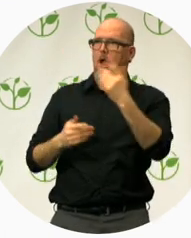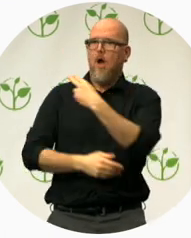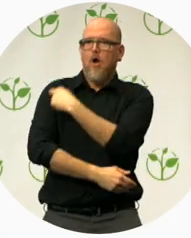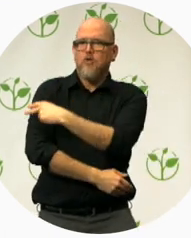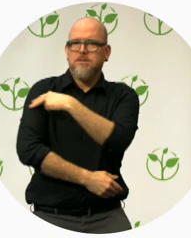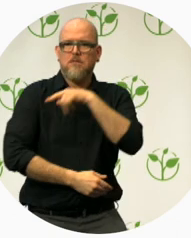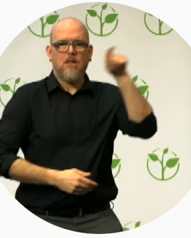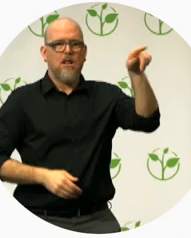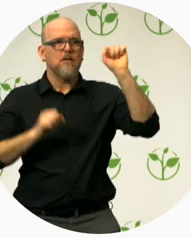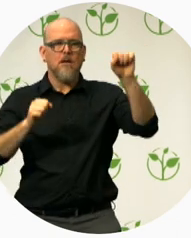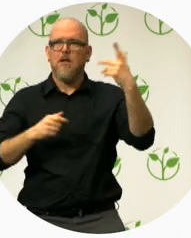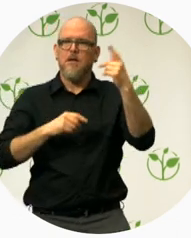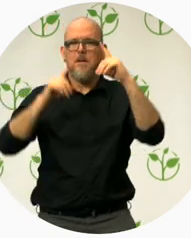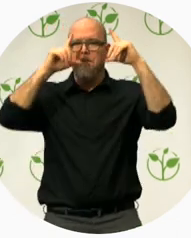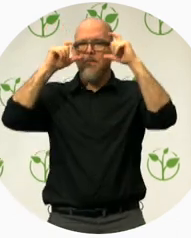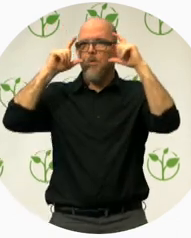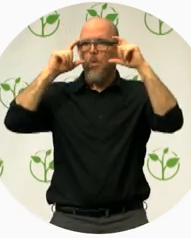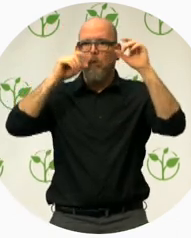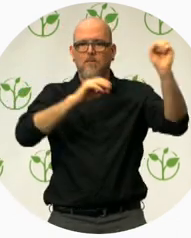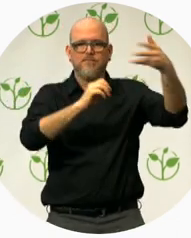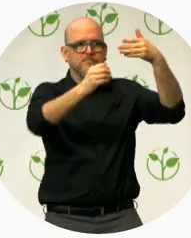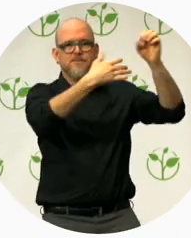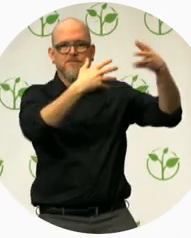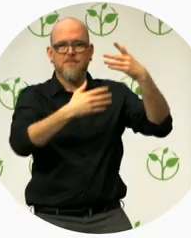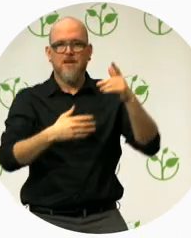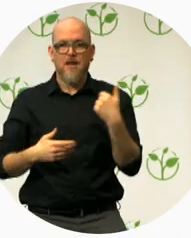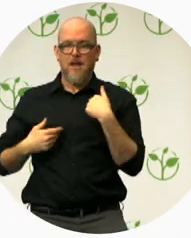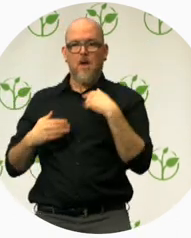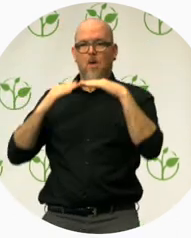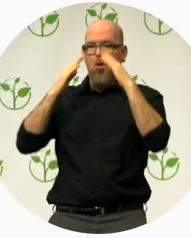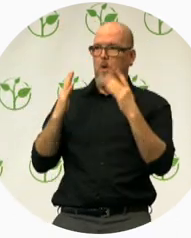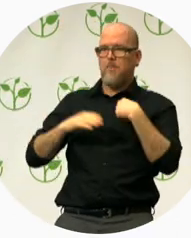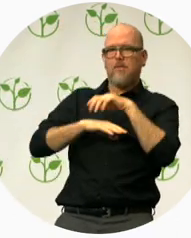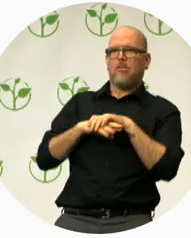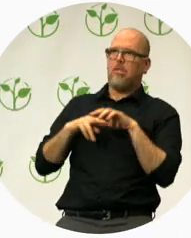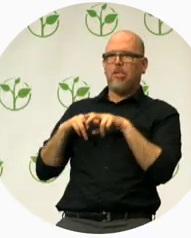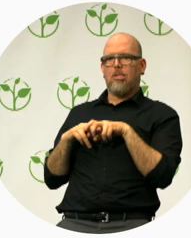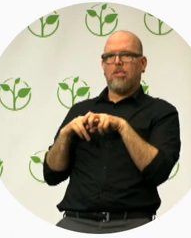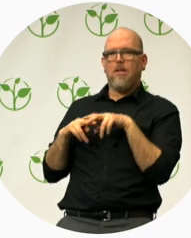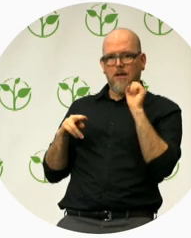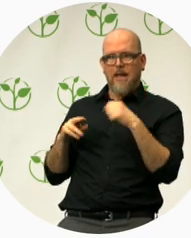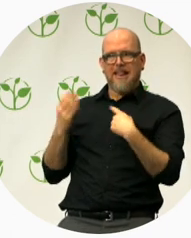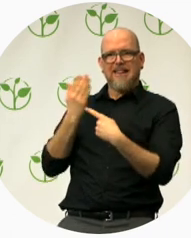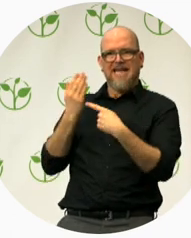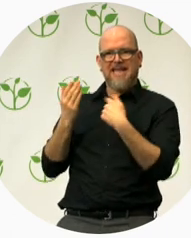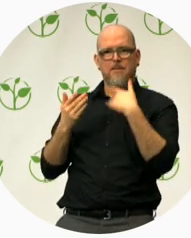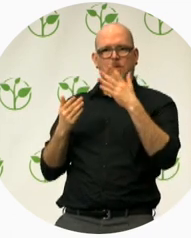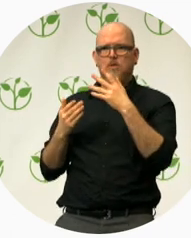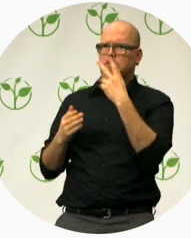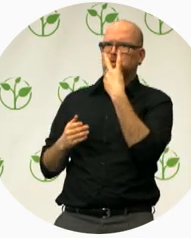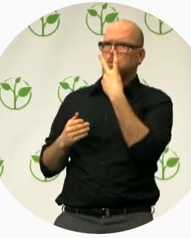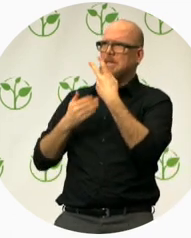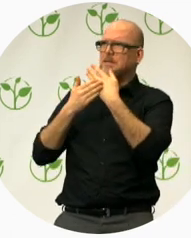science labs, and now we can do that at our homes, or as I did 2 days ago at my hotel